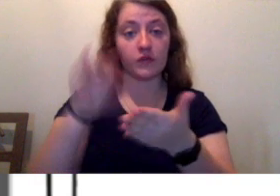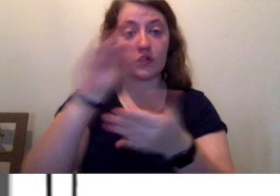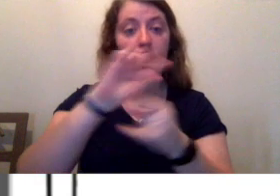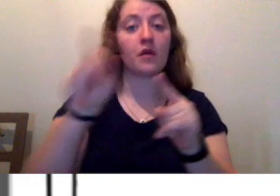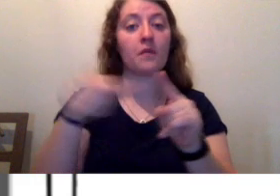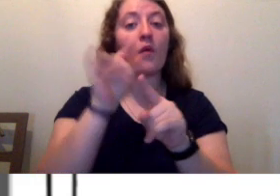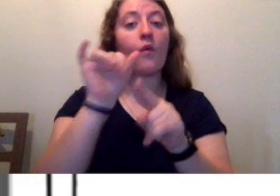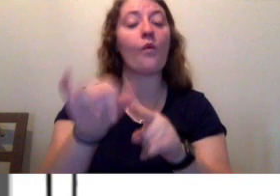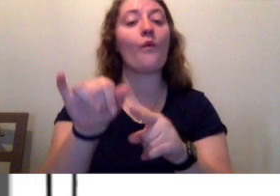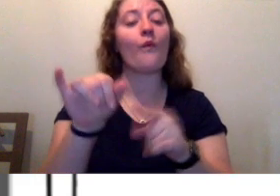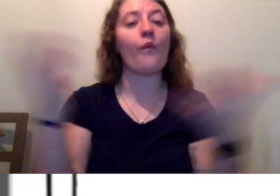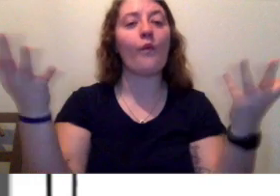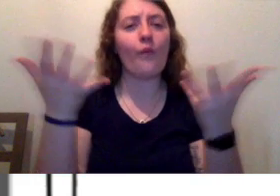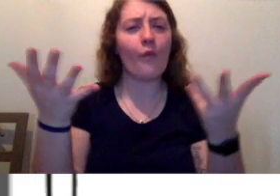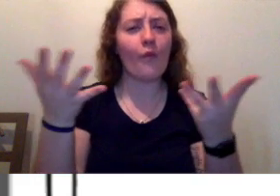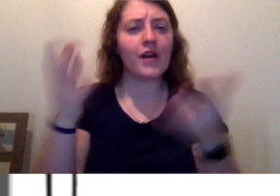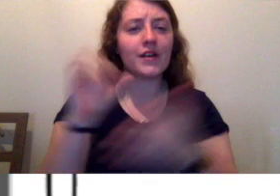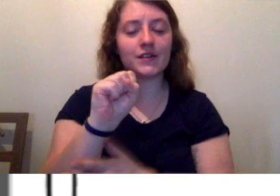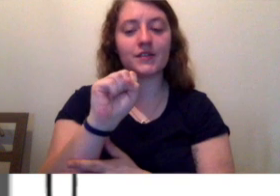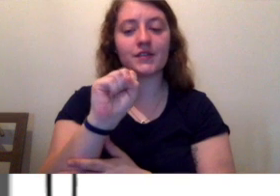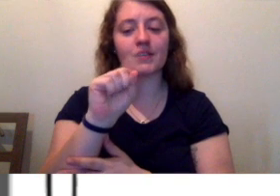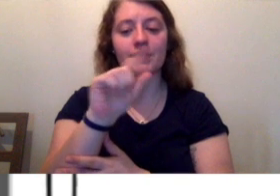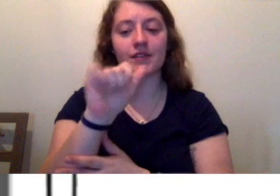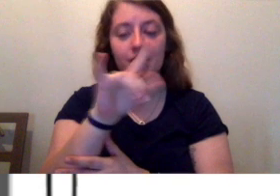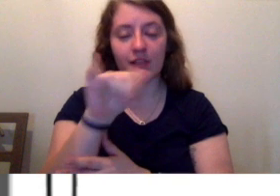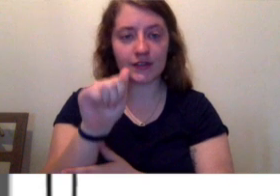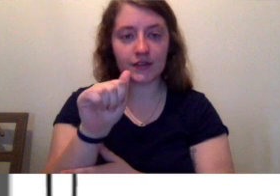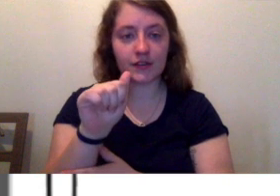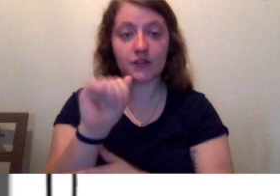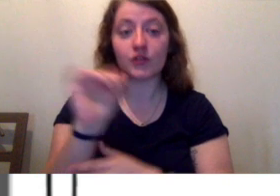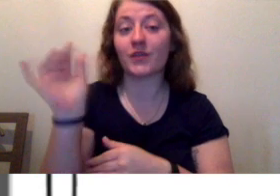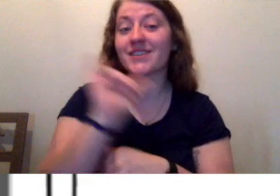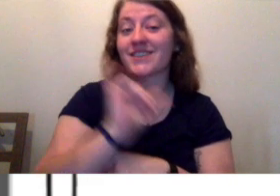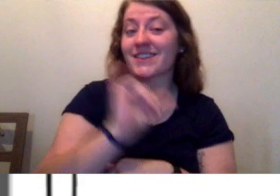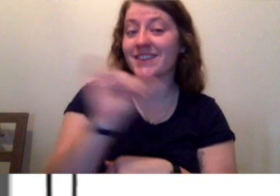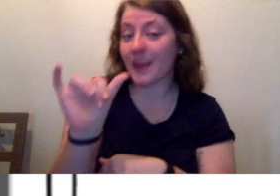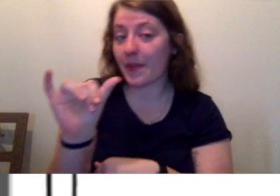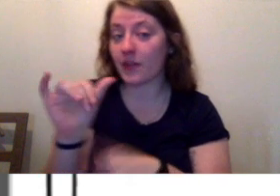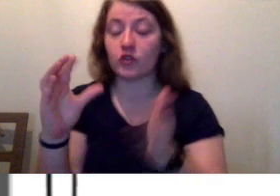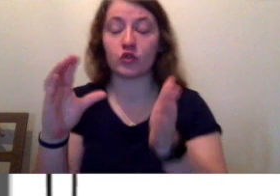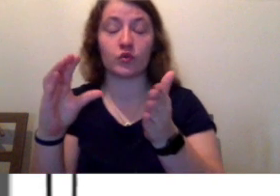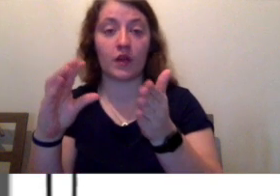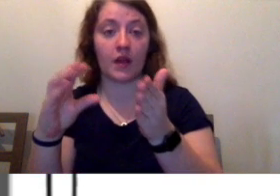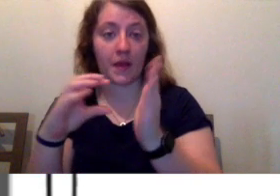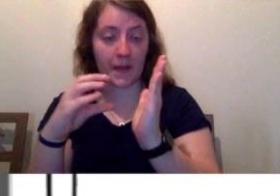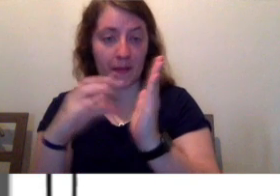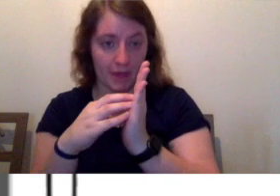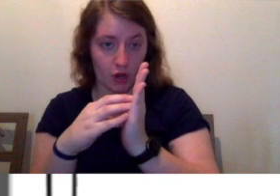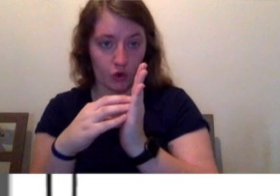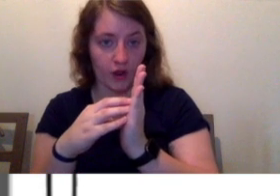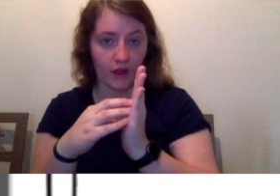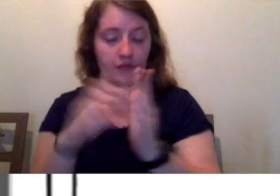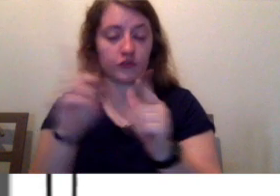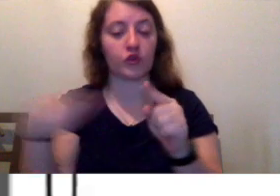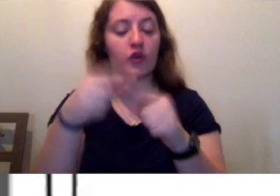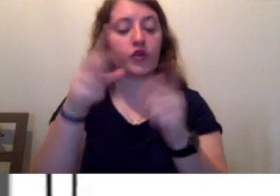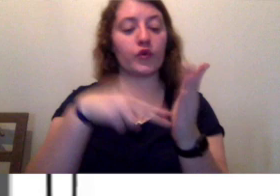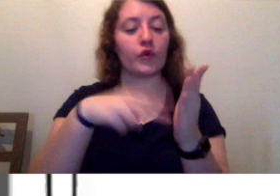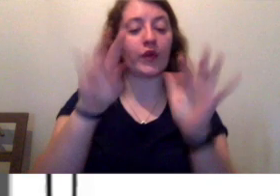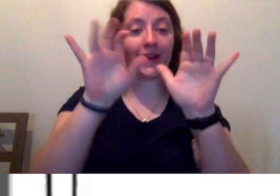A stanza is like a paragraph. So when you're reading an essay, or a book, or the